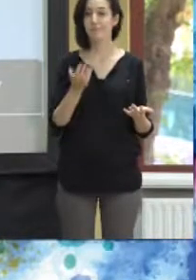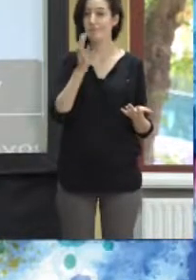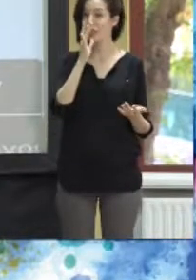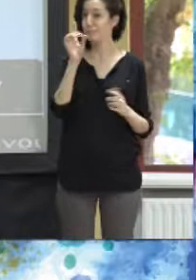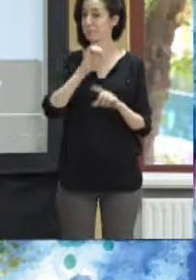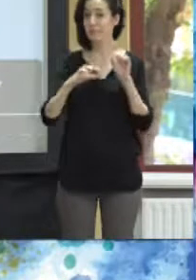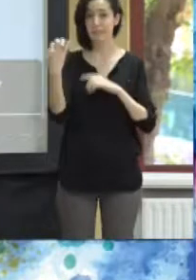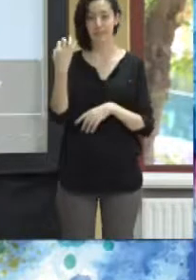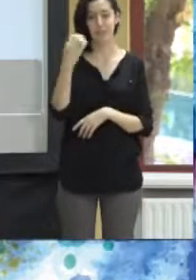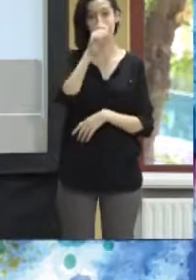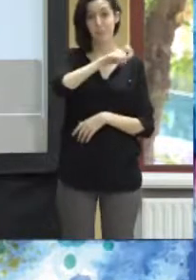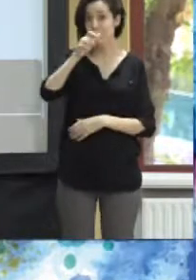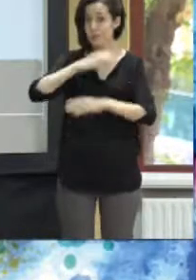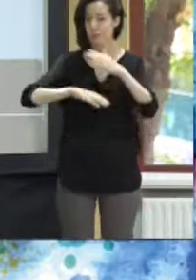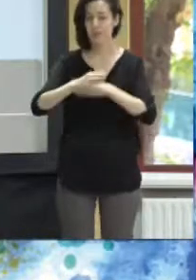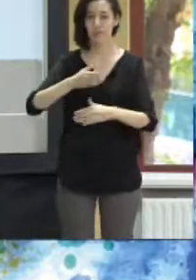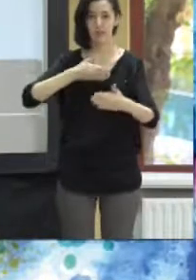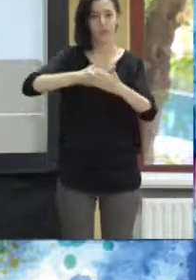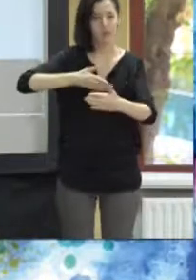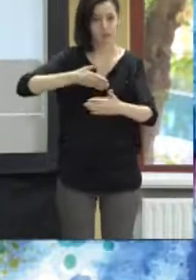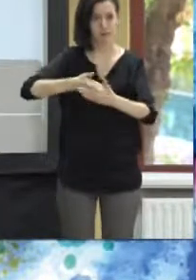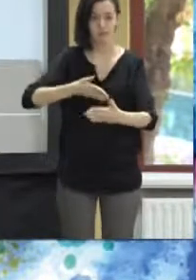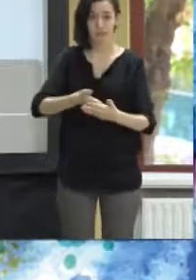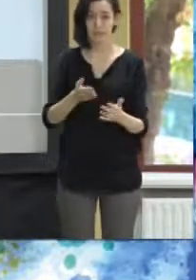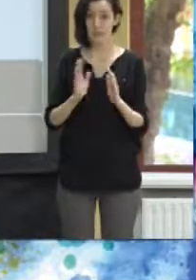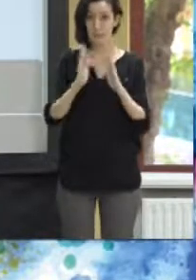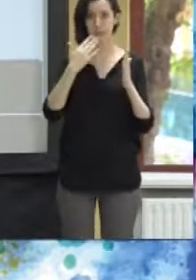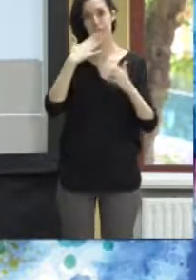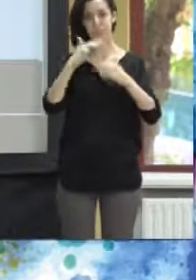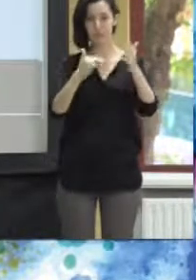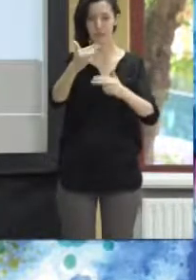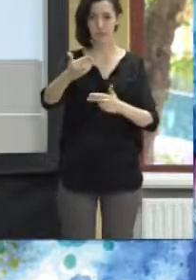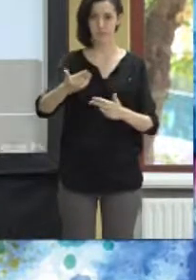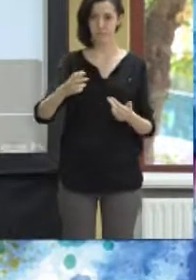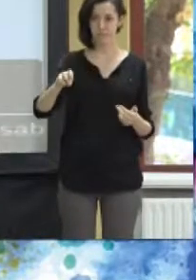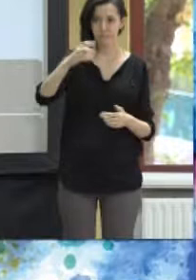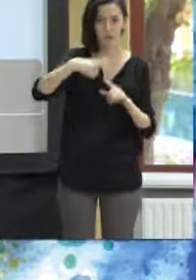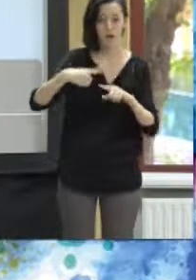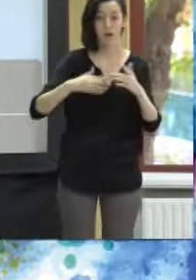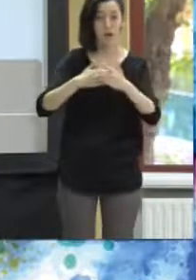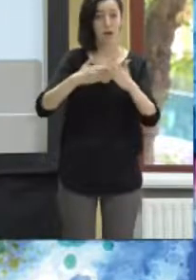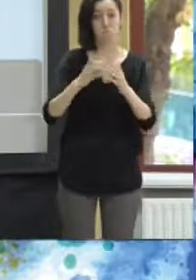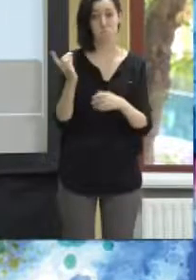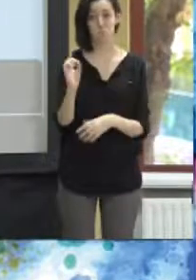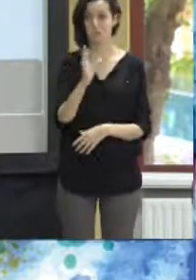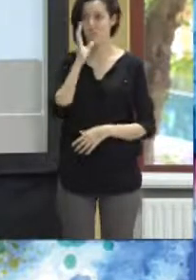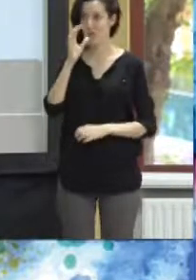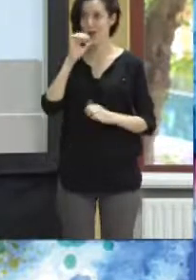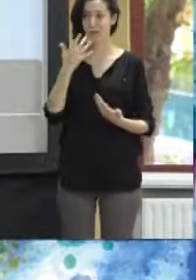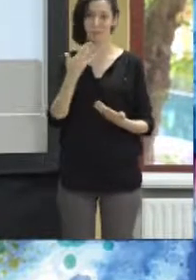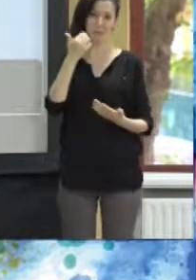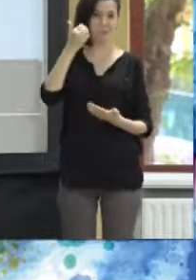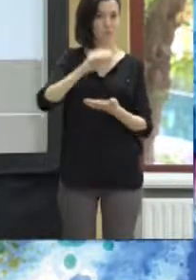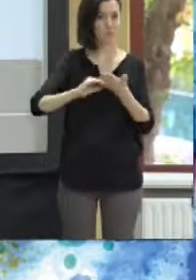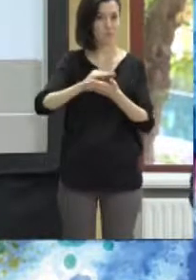many barriers for disabled people. We all know it. And not only physical barriers that, due